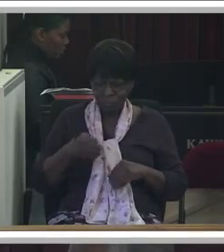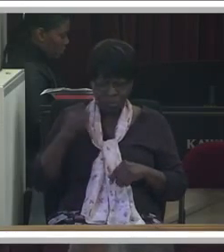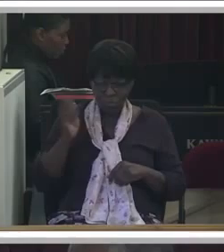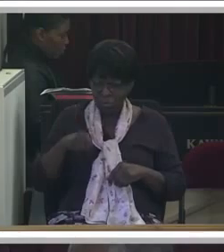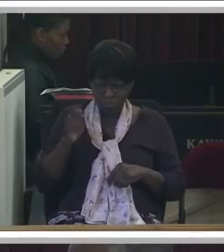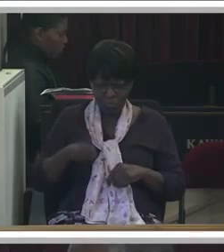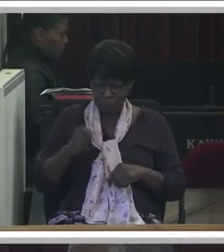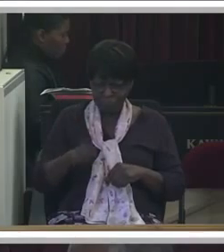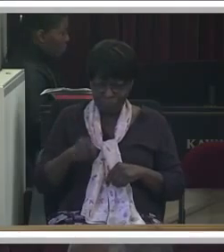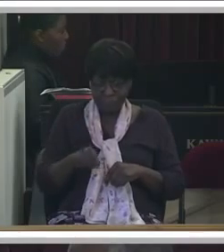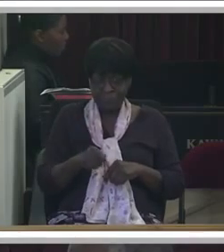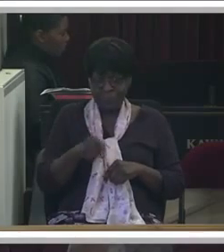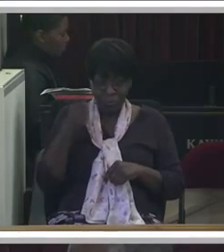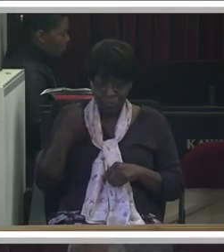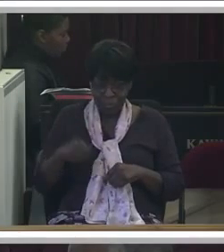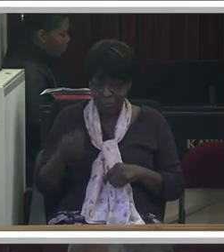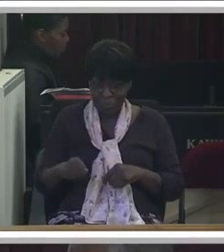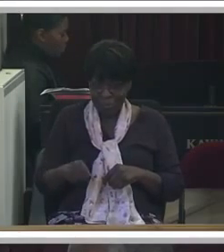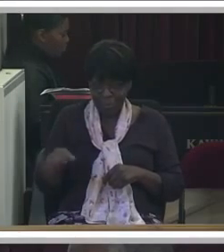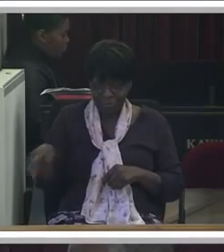will take it for him.